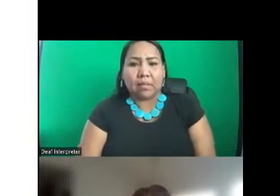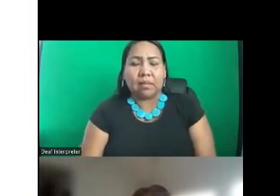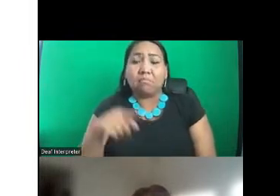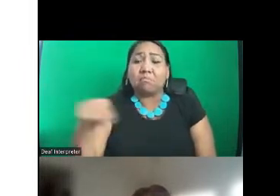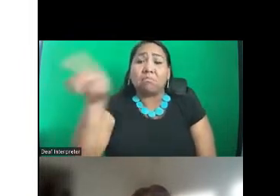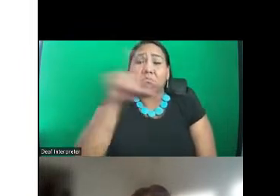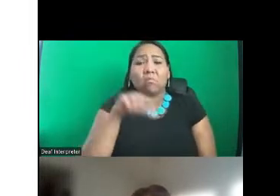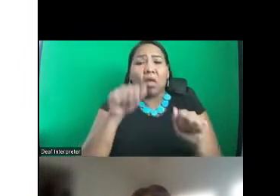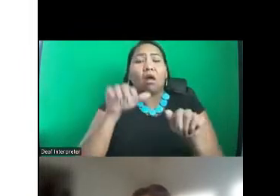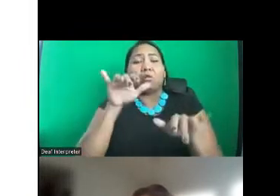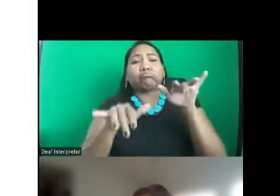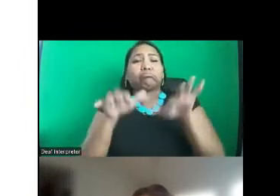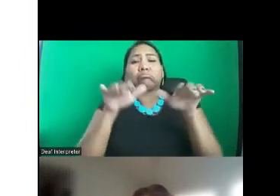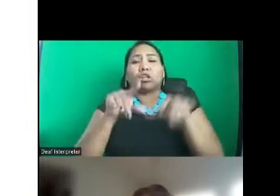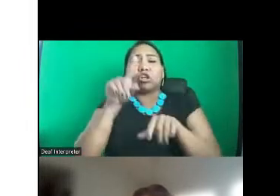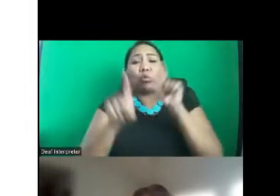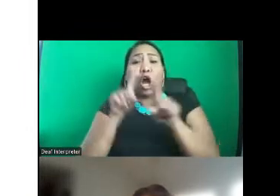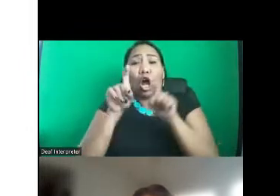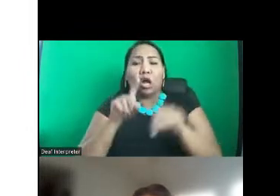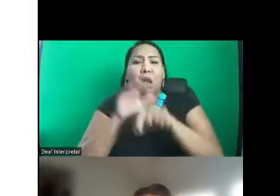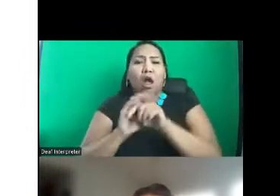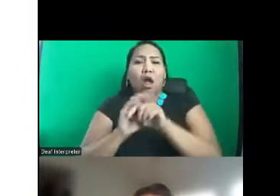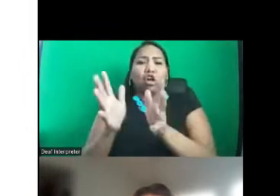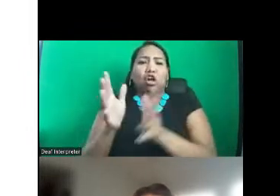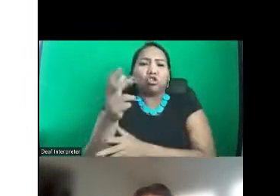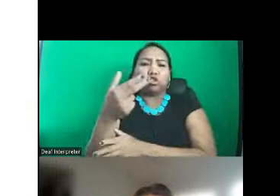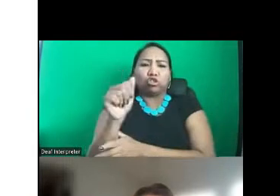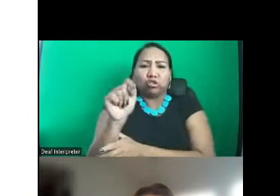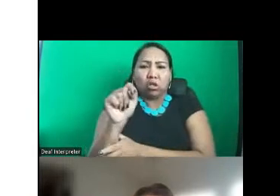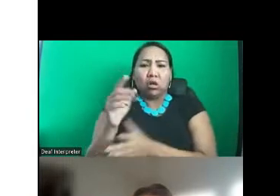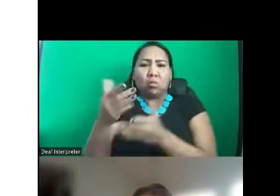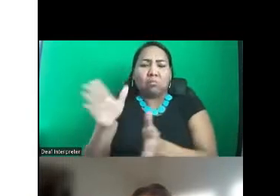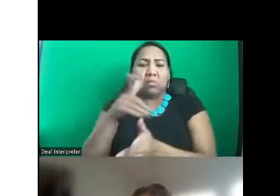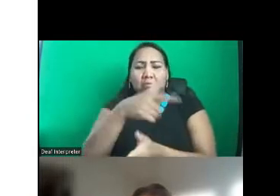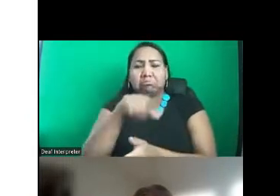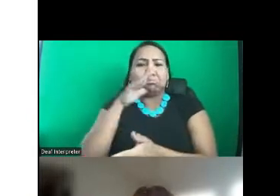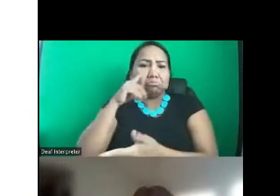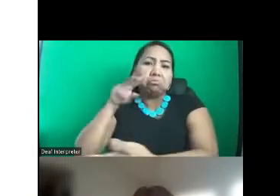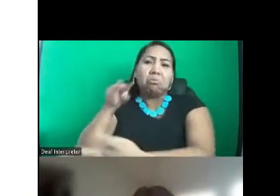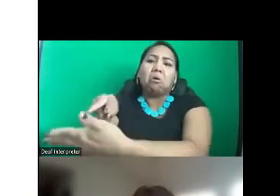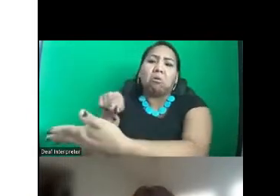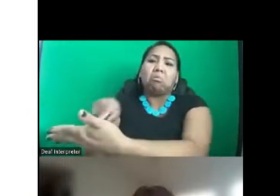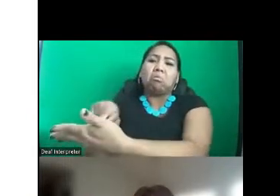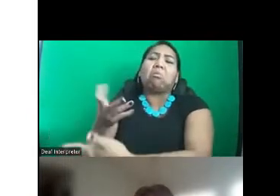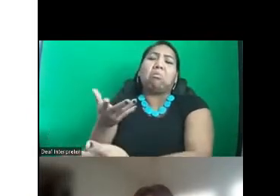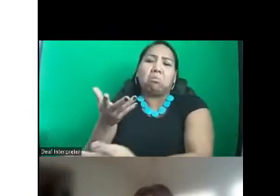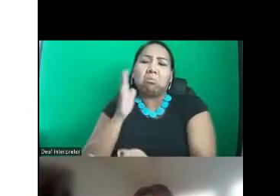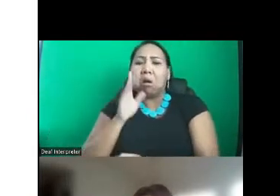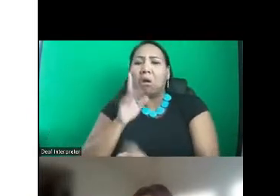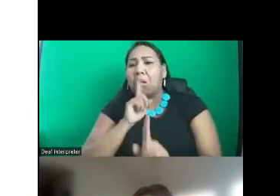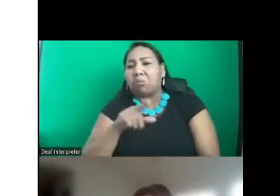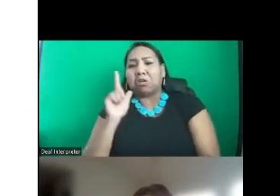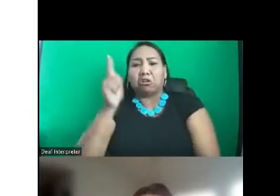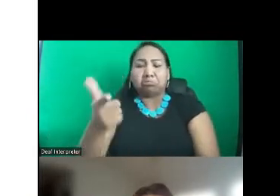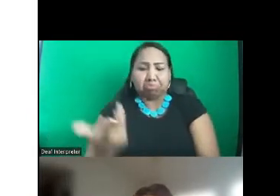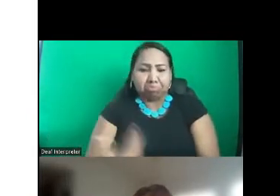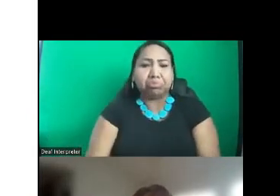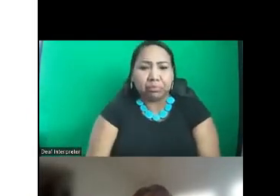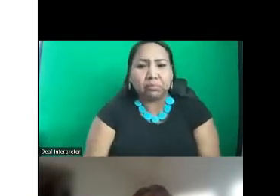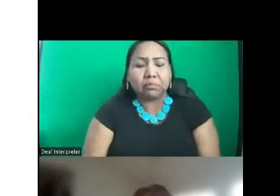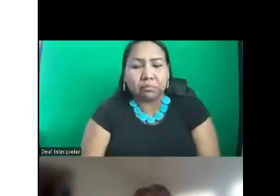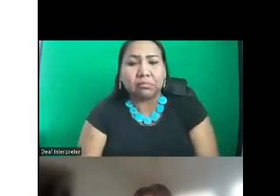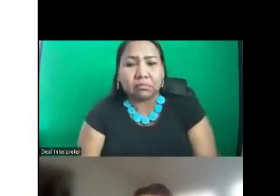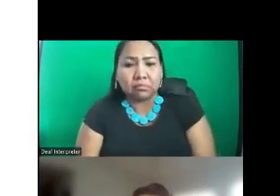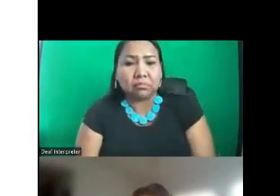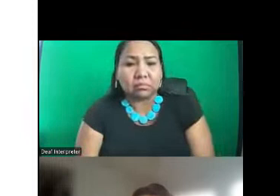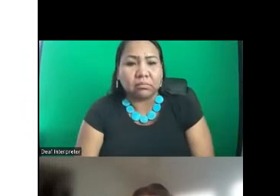taking a look at those. And at the end, after everyone speaks, she will be able to ask the questions